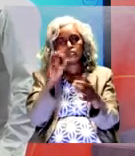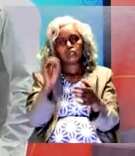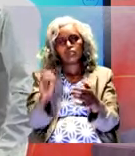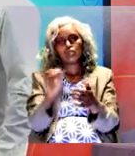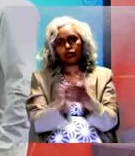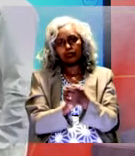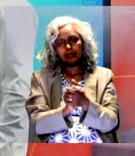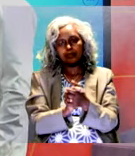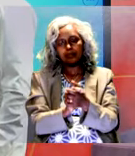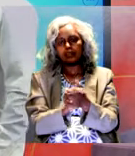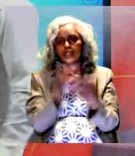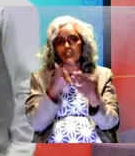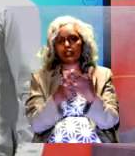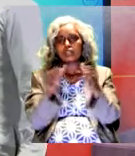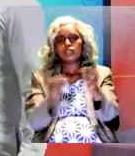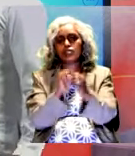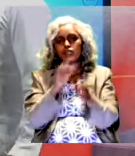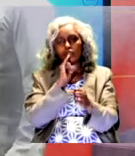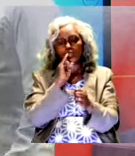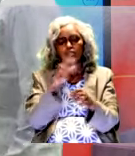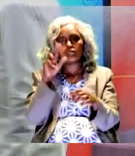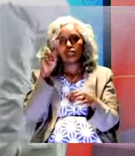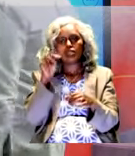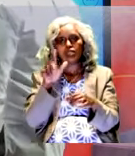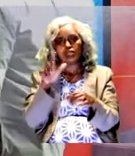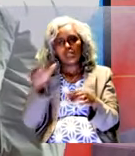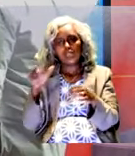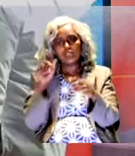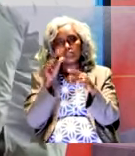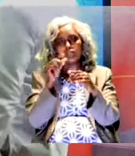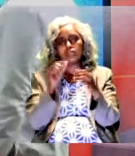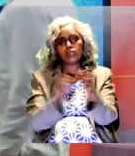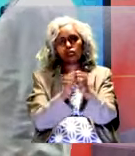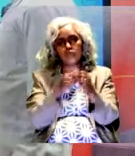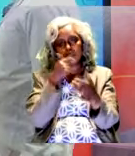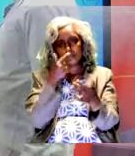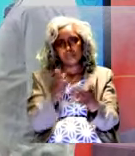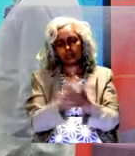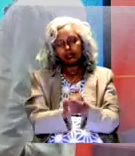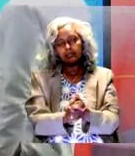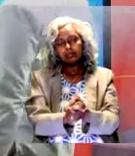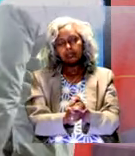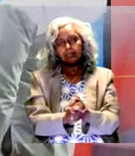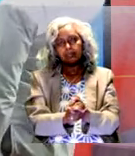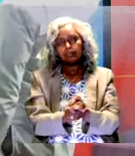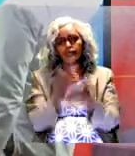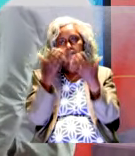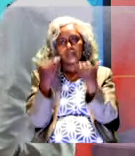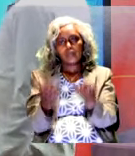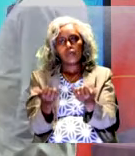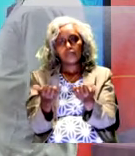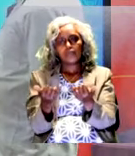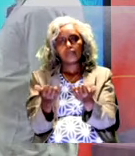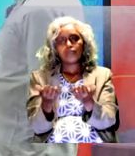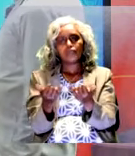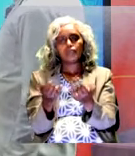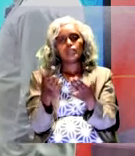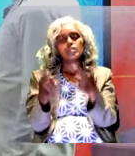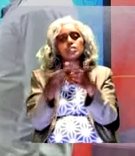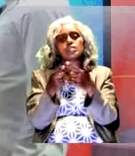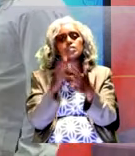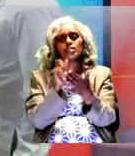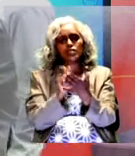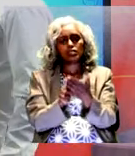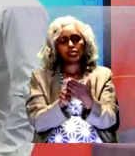0. So this sequence, it is a null sequence. It is a null sequence. Now the